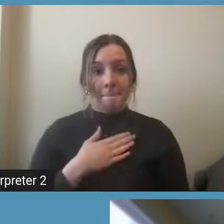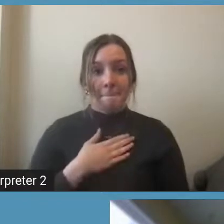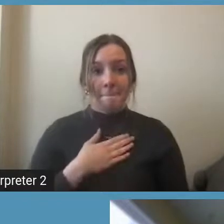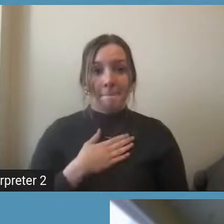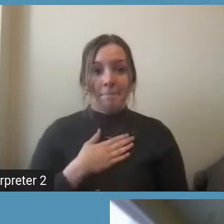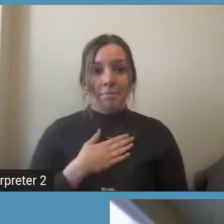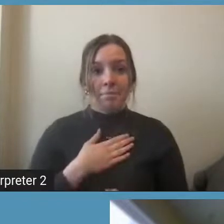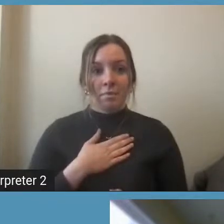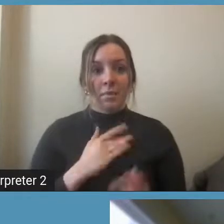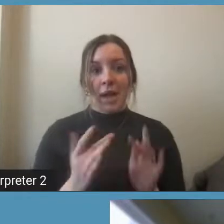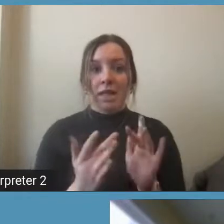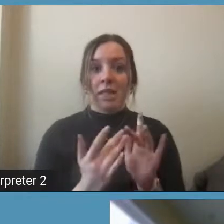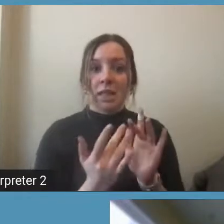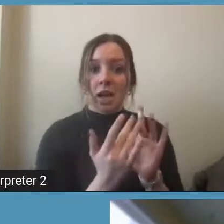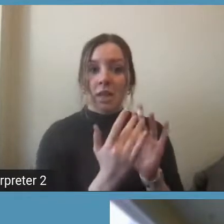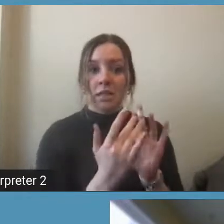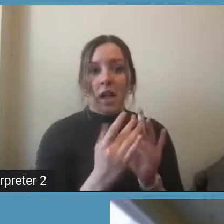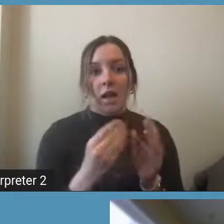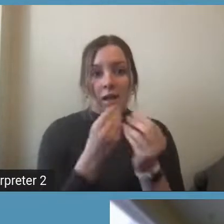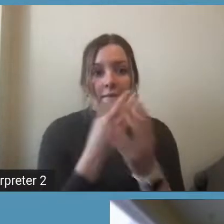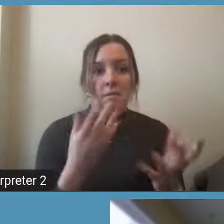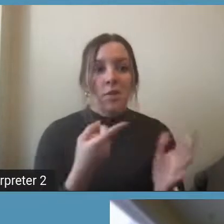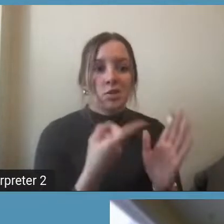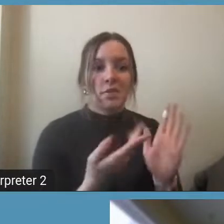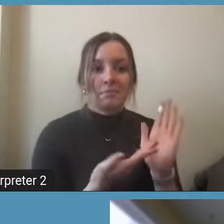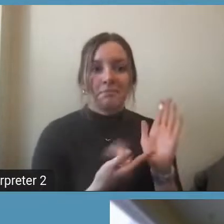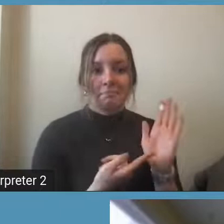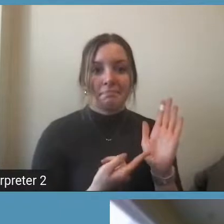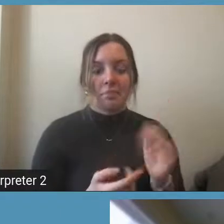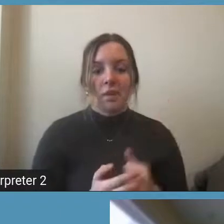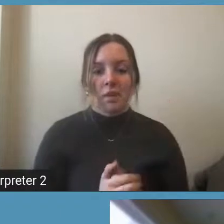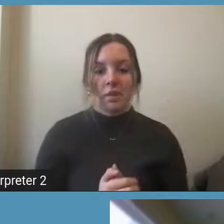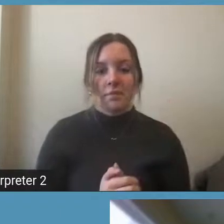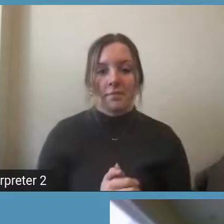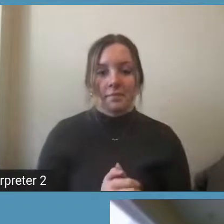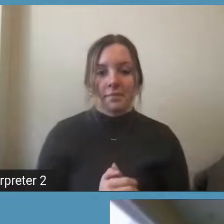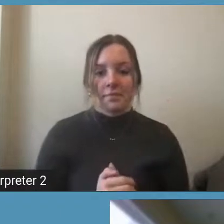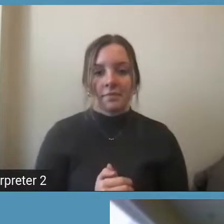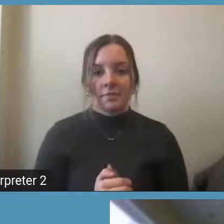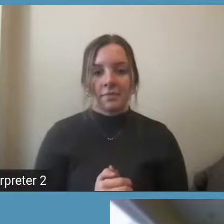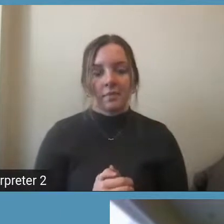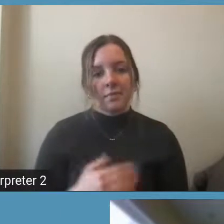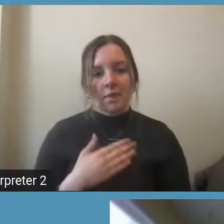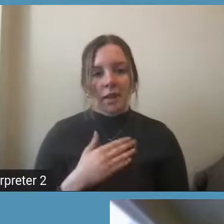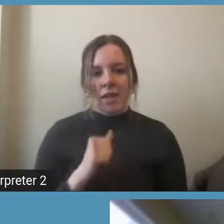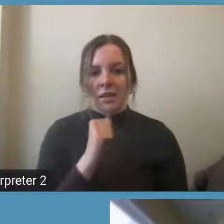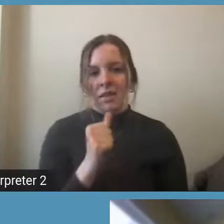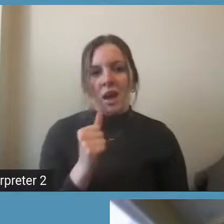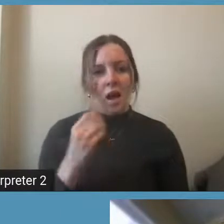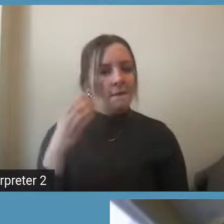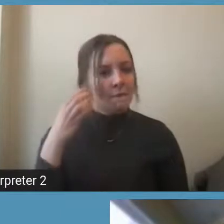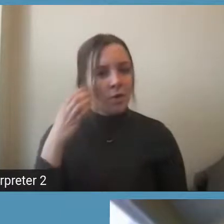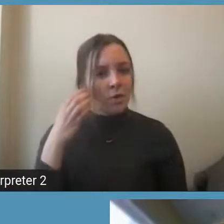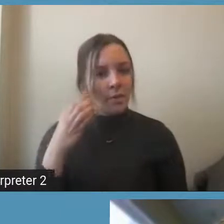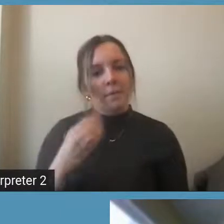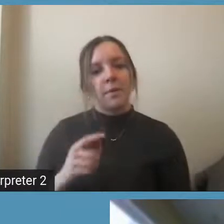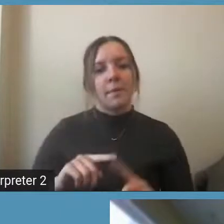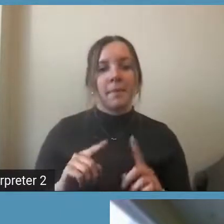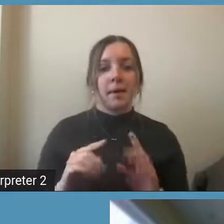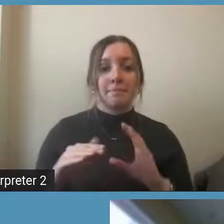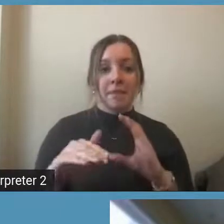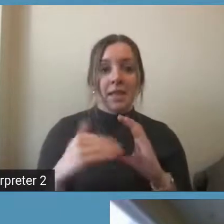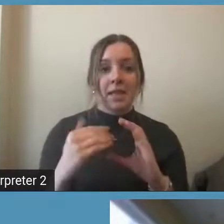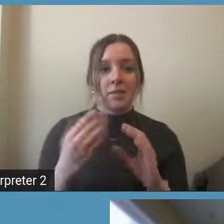Email away. I didn't put my phone number up there, but if I'm just a phone call away, and that's